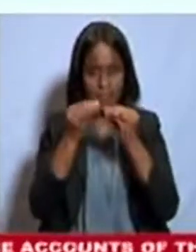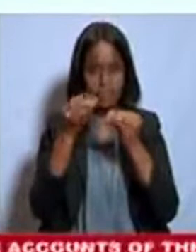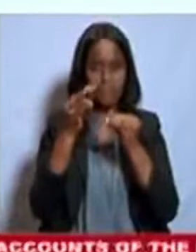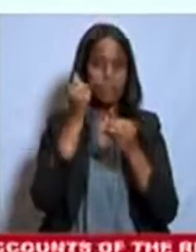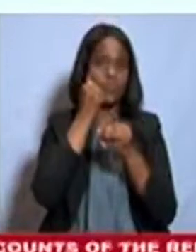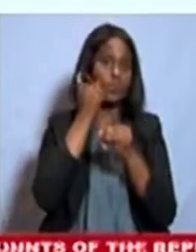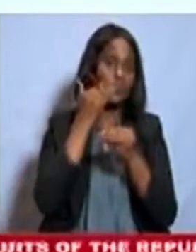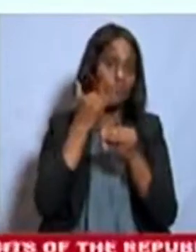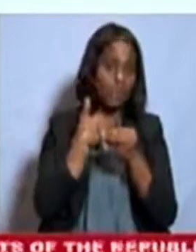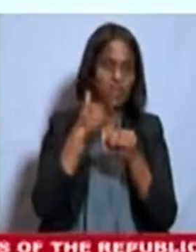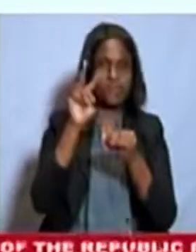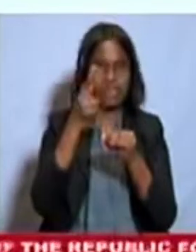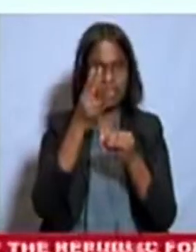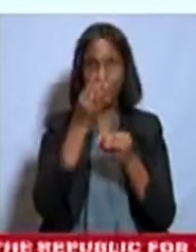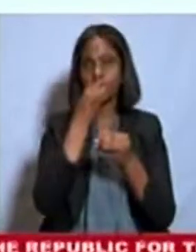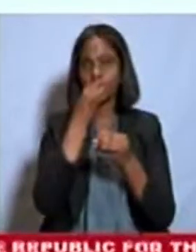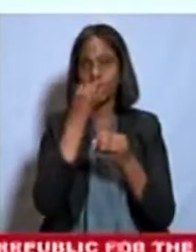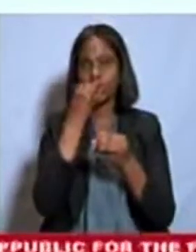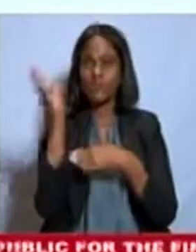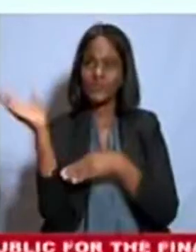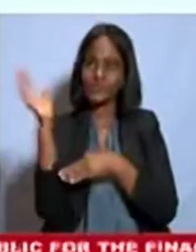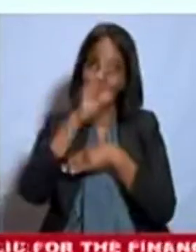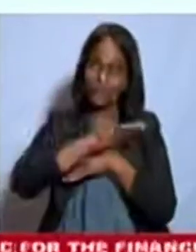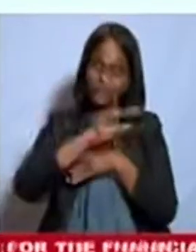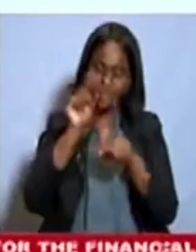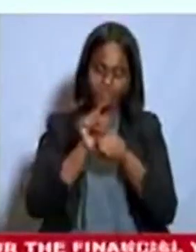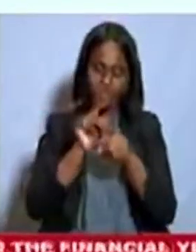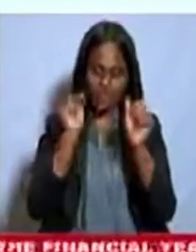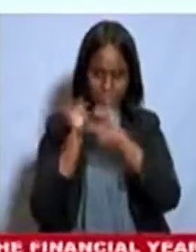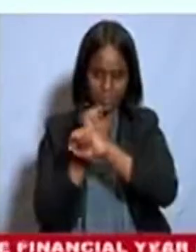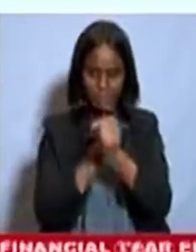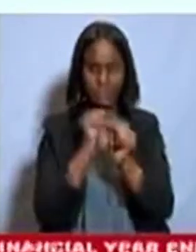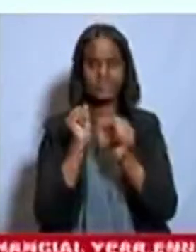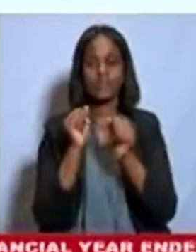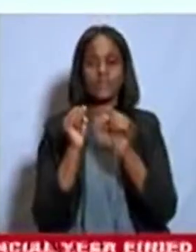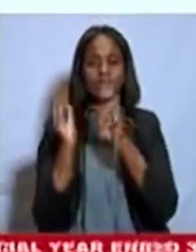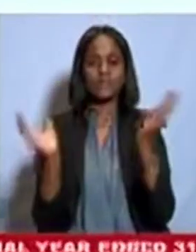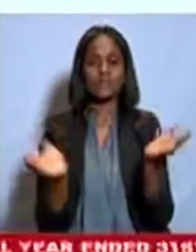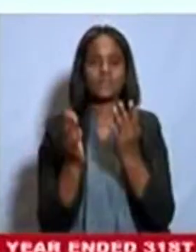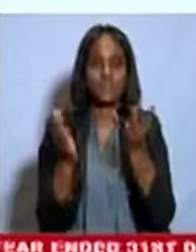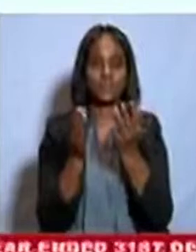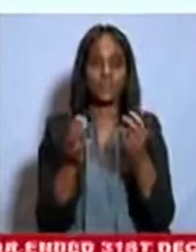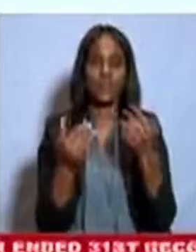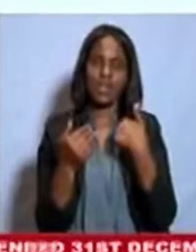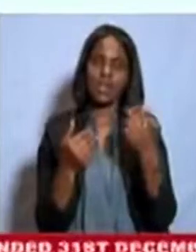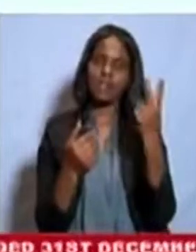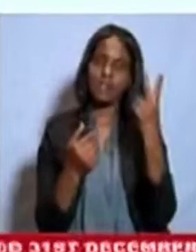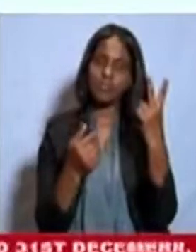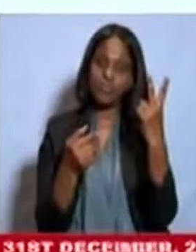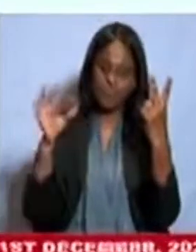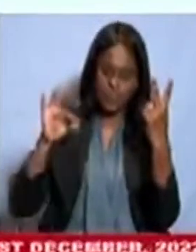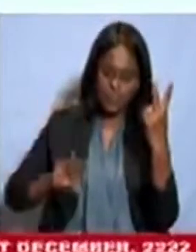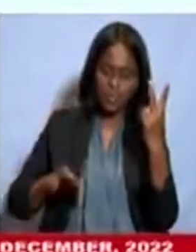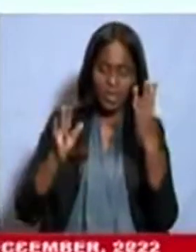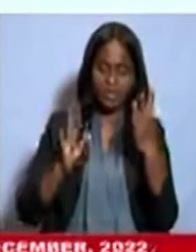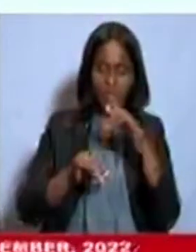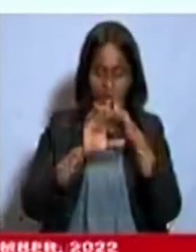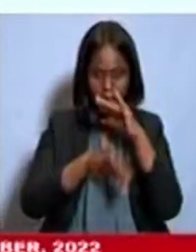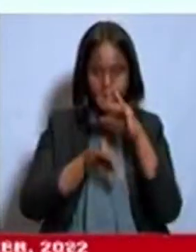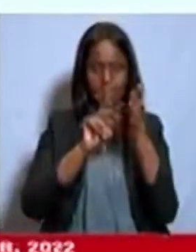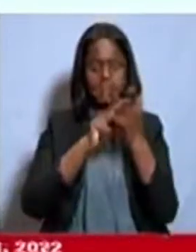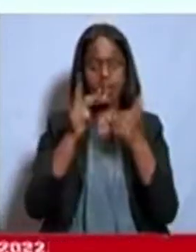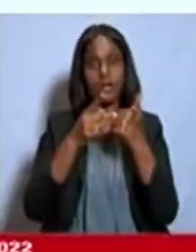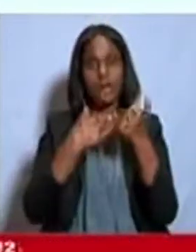having a second meal per day and promote household food security. There are two categories of beneficiaries under the